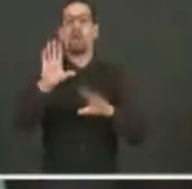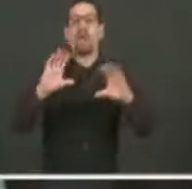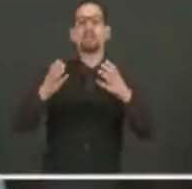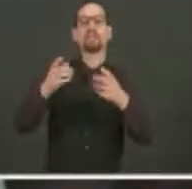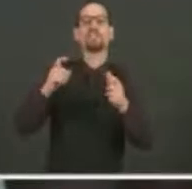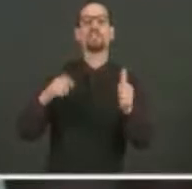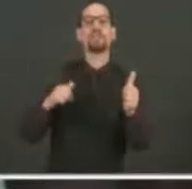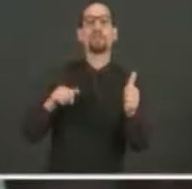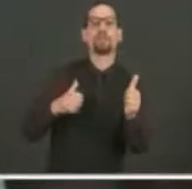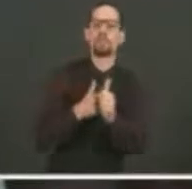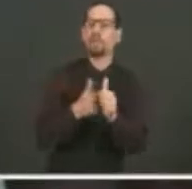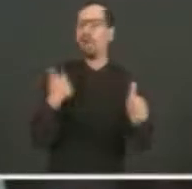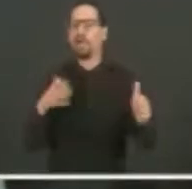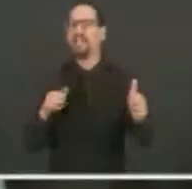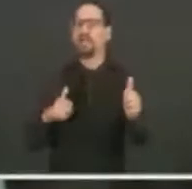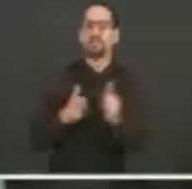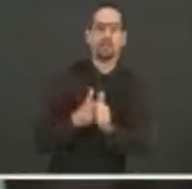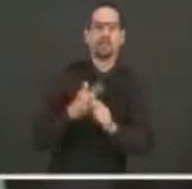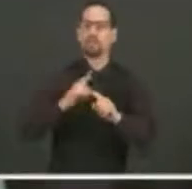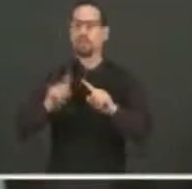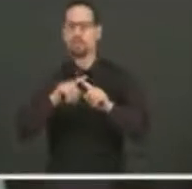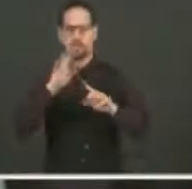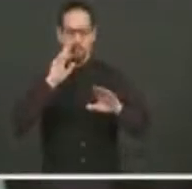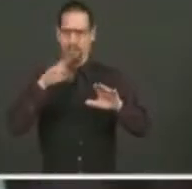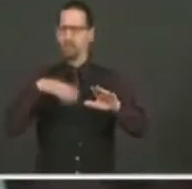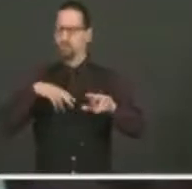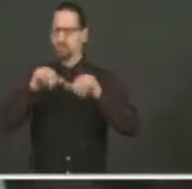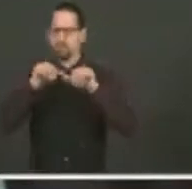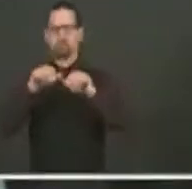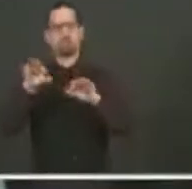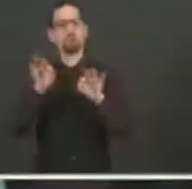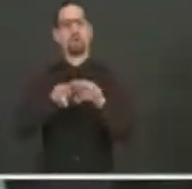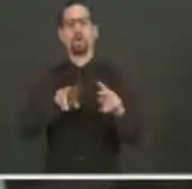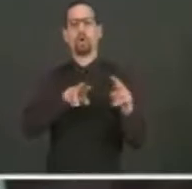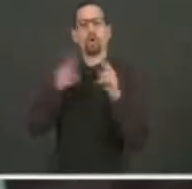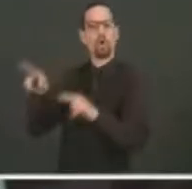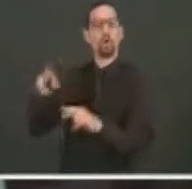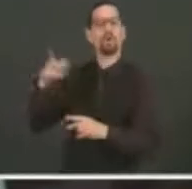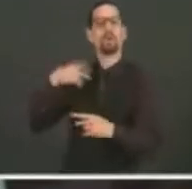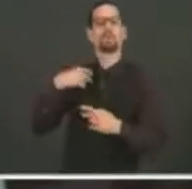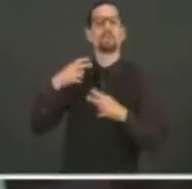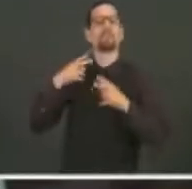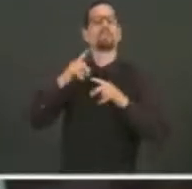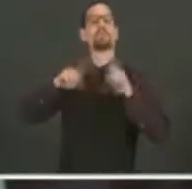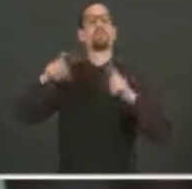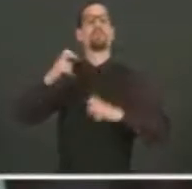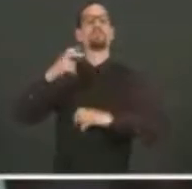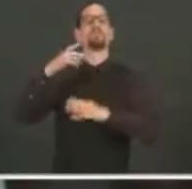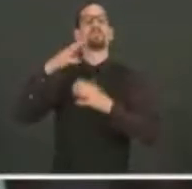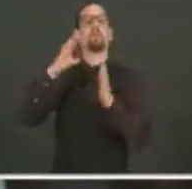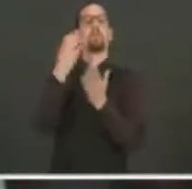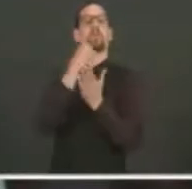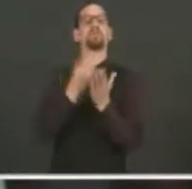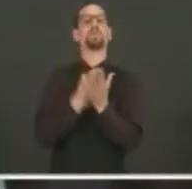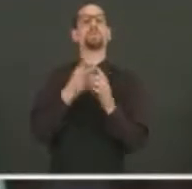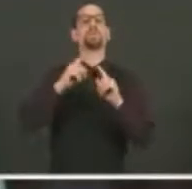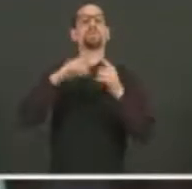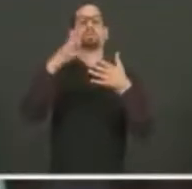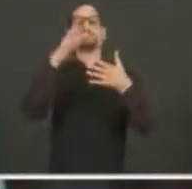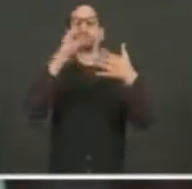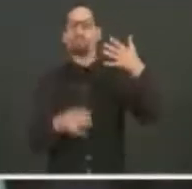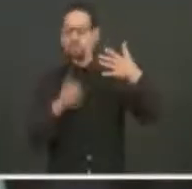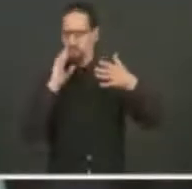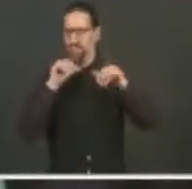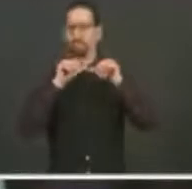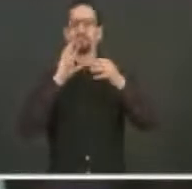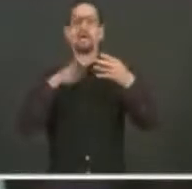RIDE website for the SAIL summer coursework platform, because we're going to continue to add options to the menu. For those of